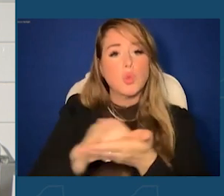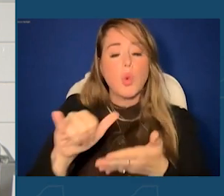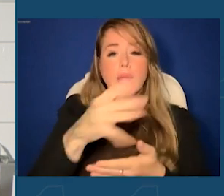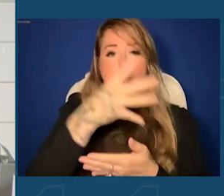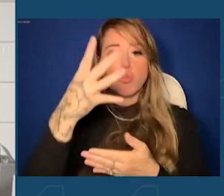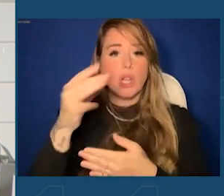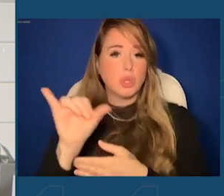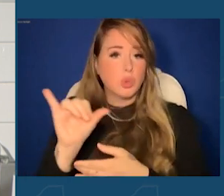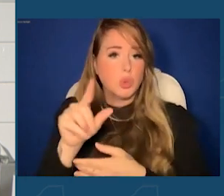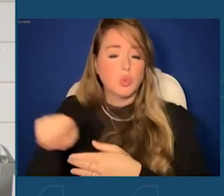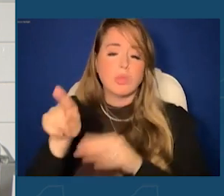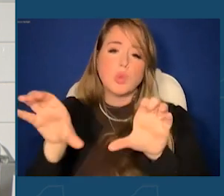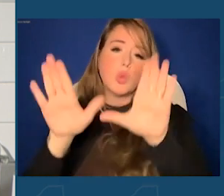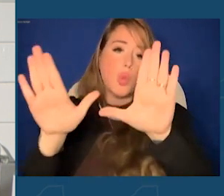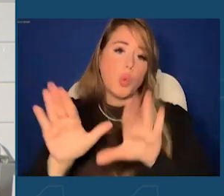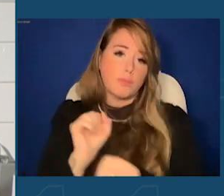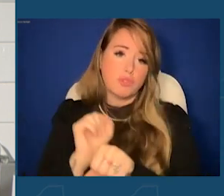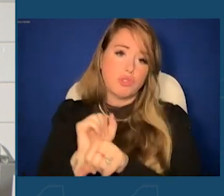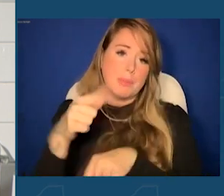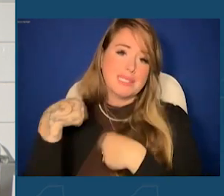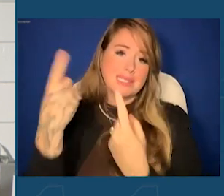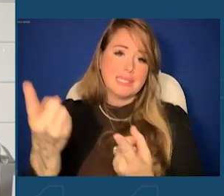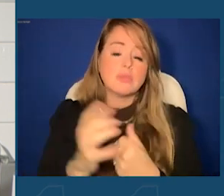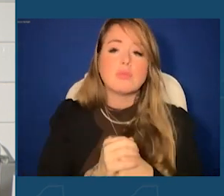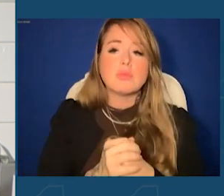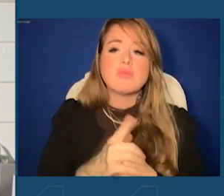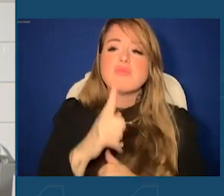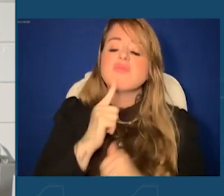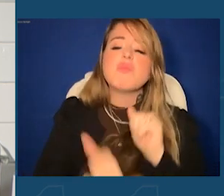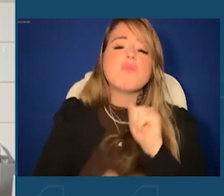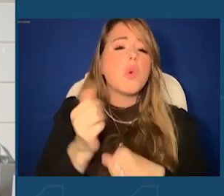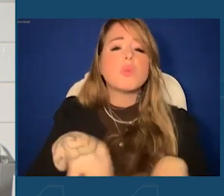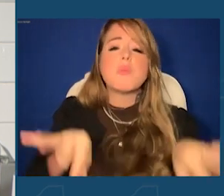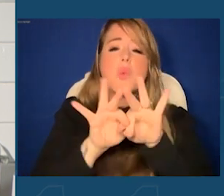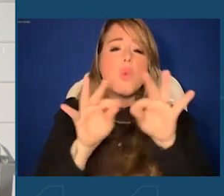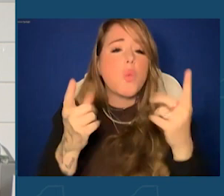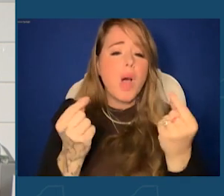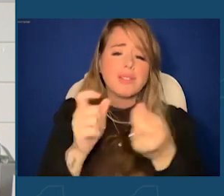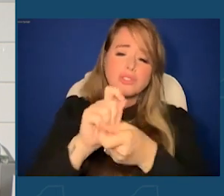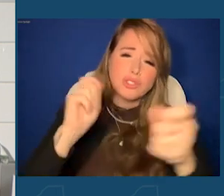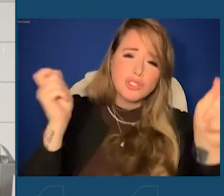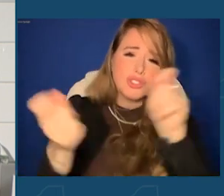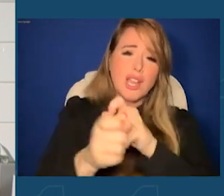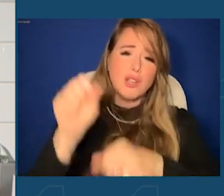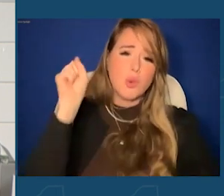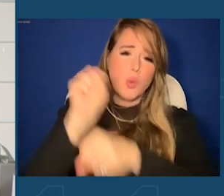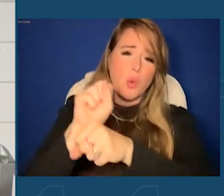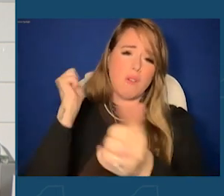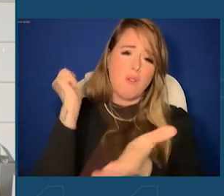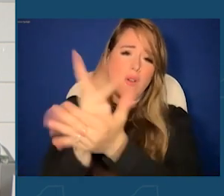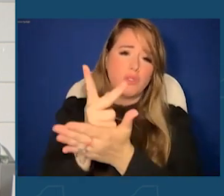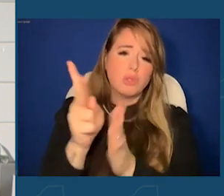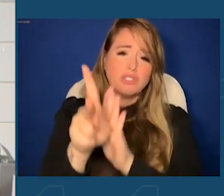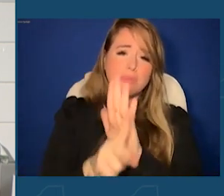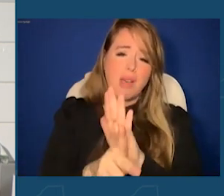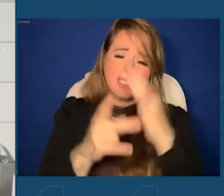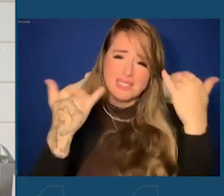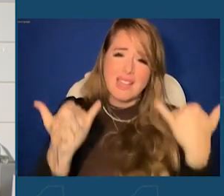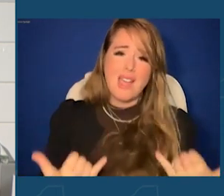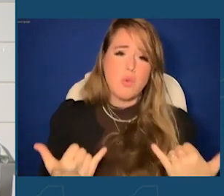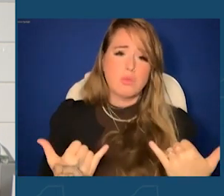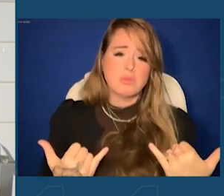they've been doing. More than anything, we need changes to the work authorization policies that'll let